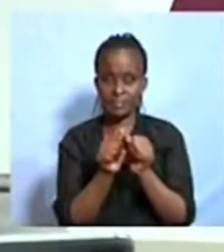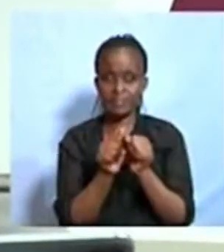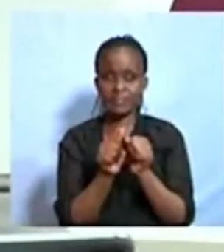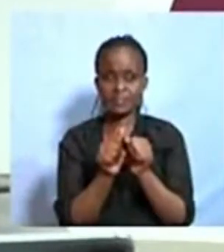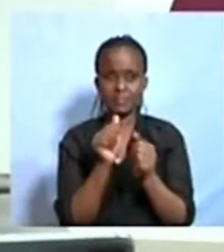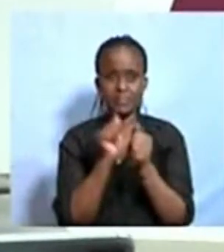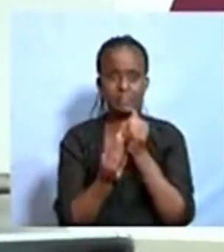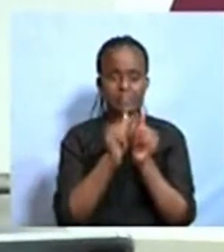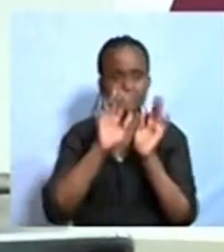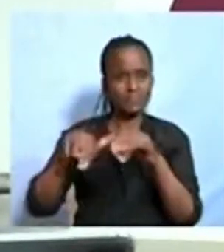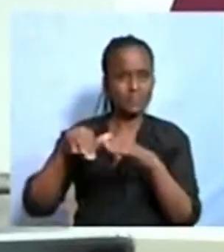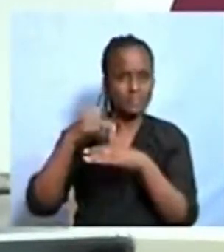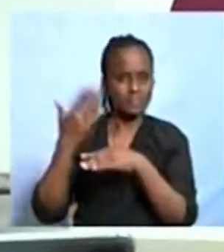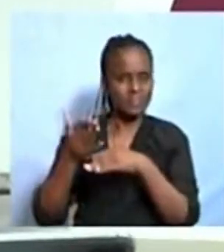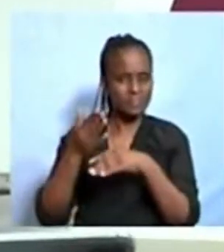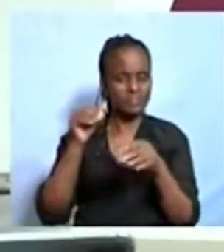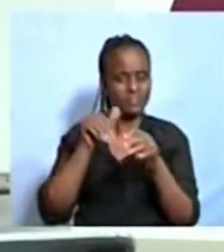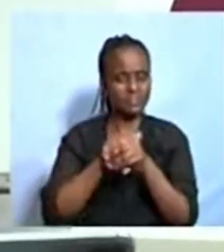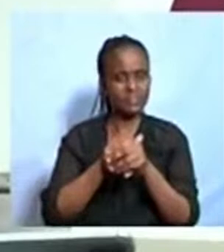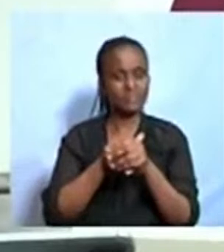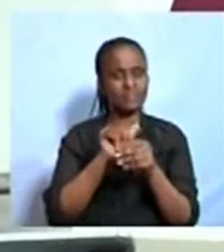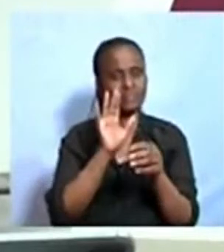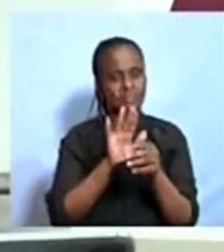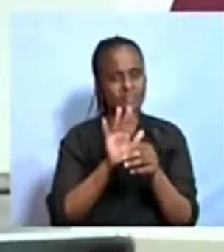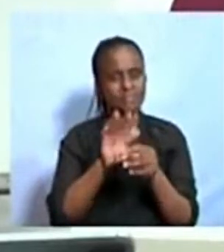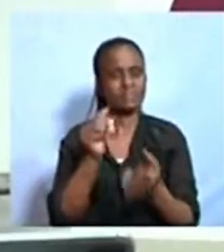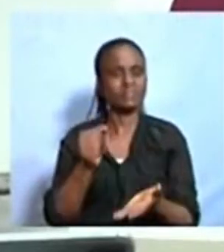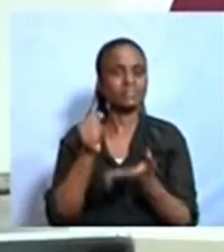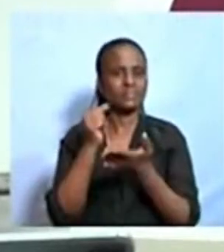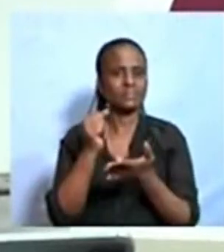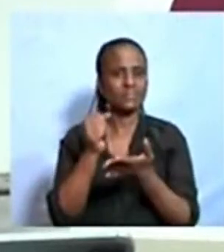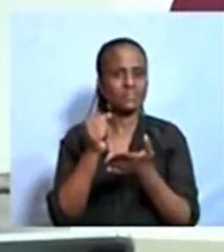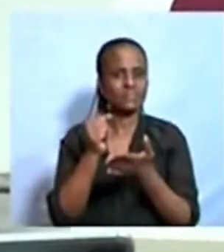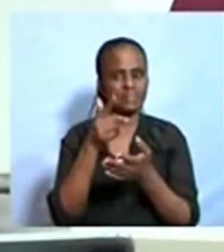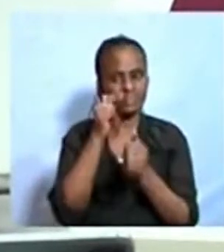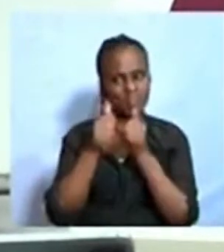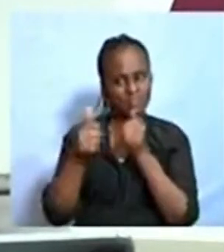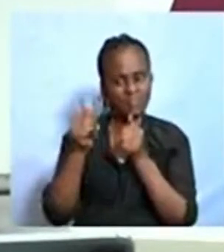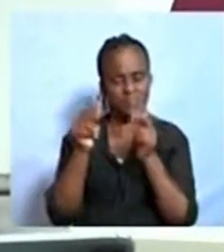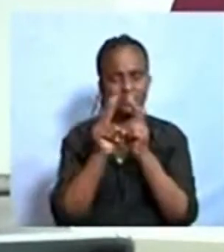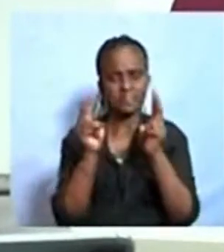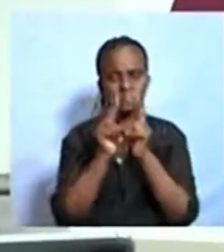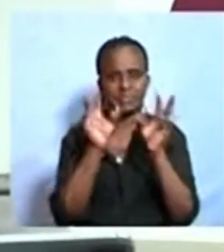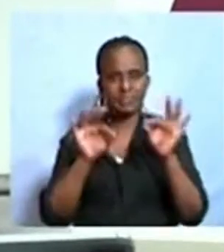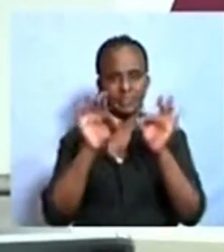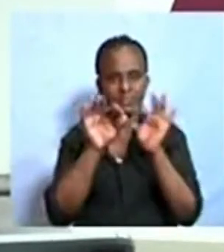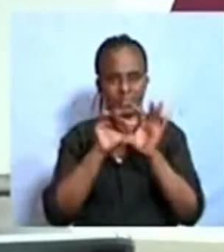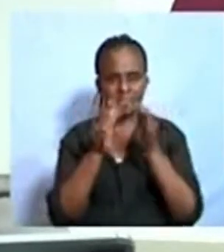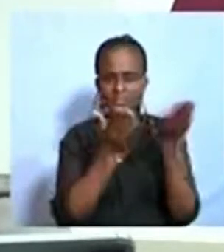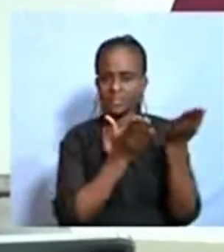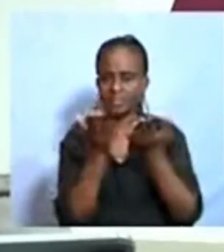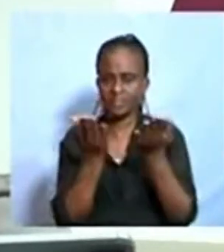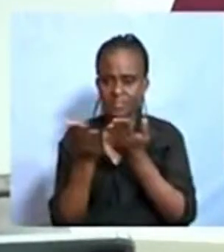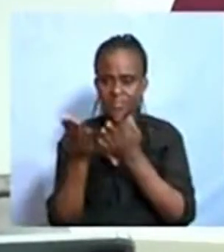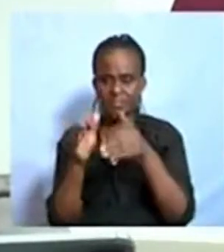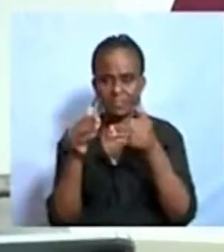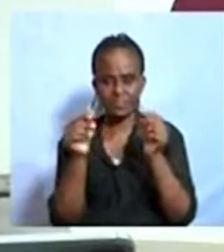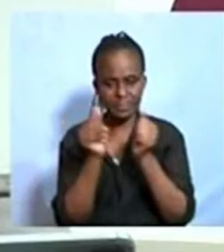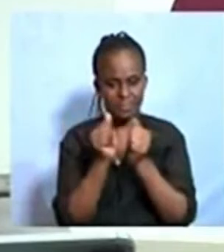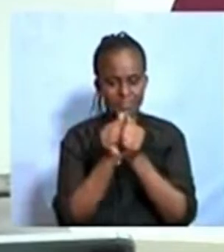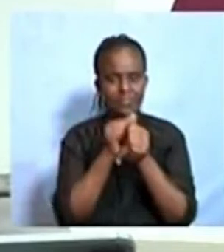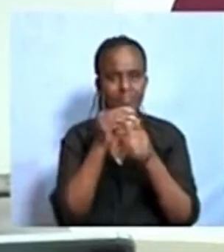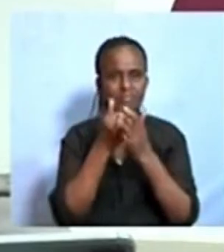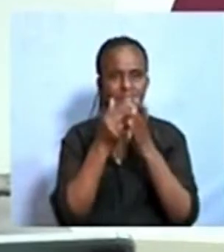been left out in terms of budget coverage, since they are very key in terms of service delivery and ultimately